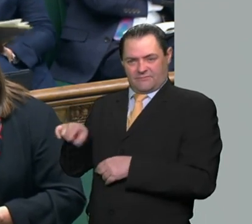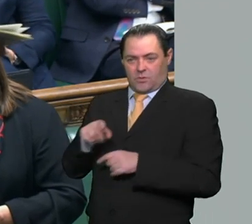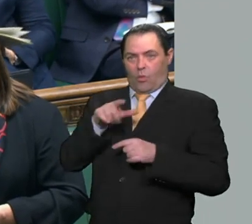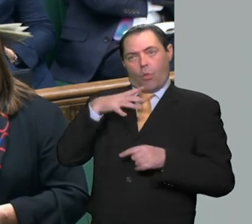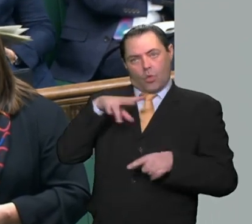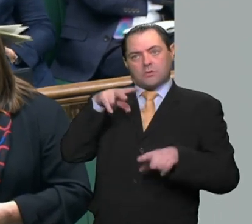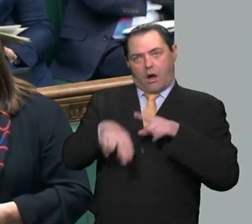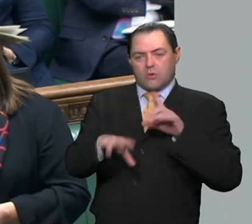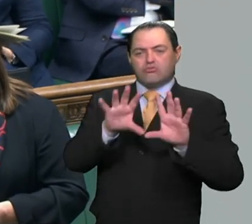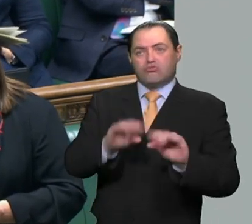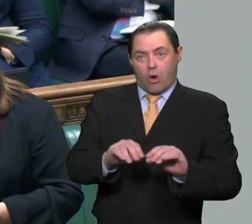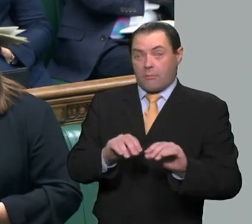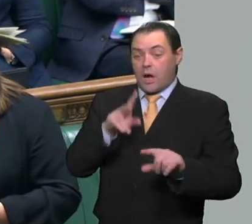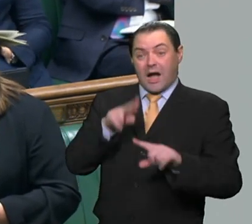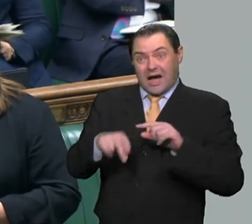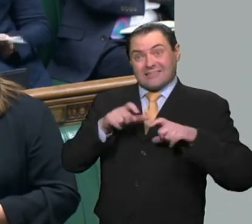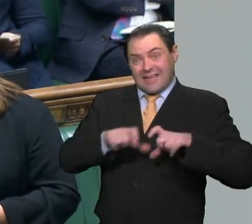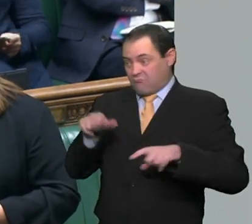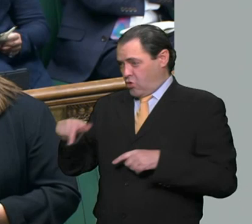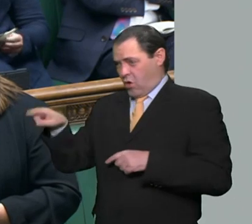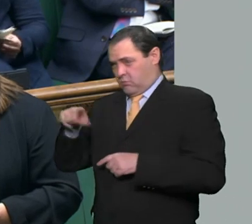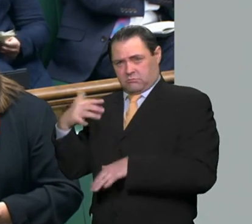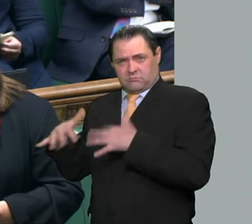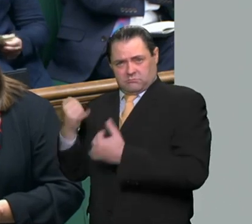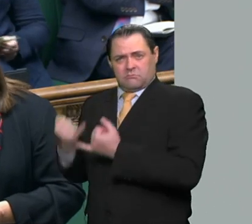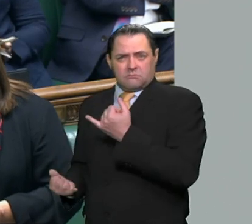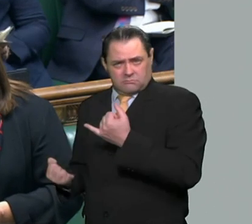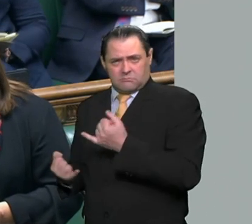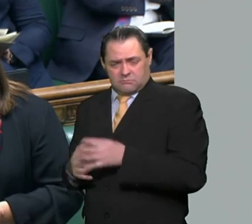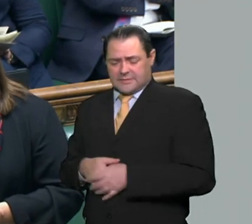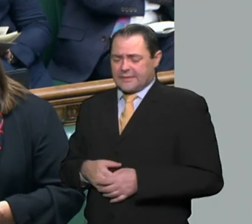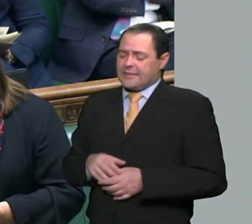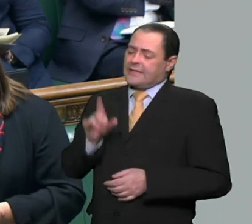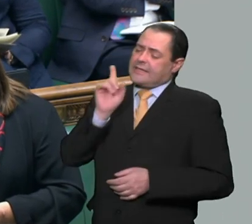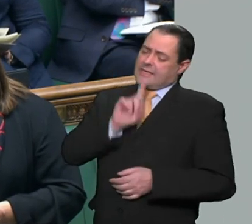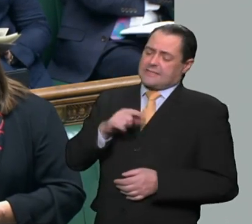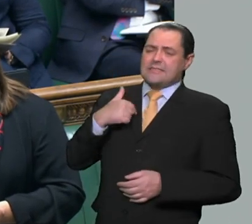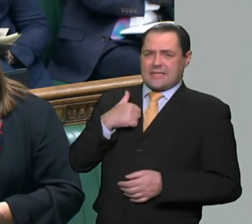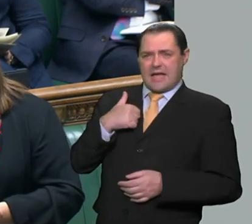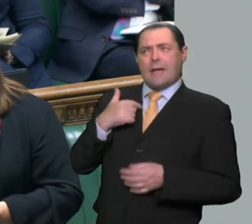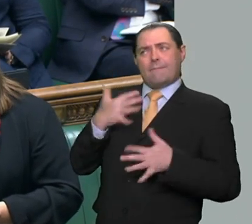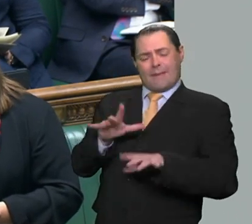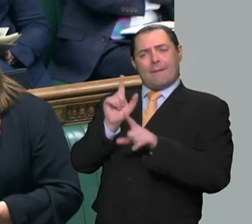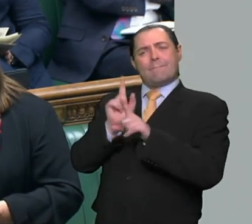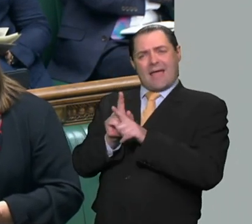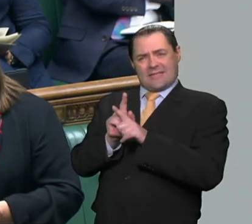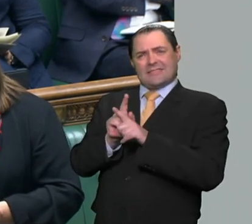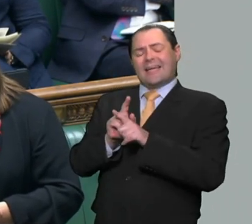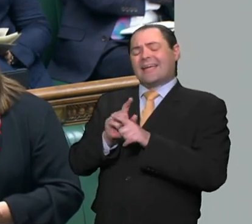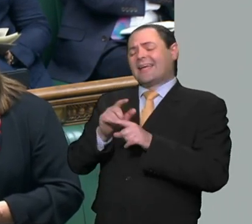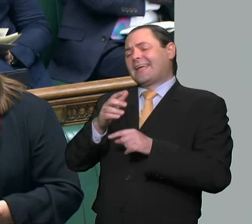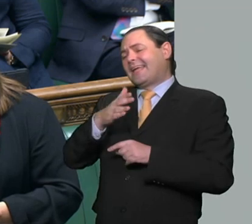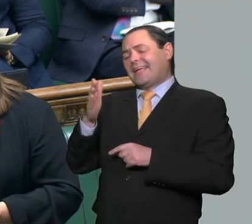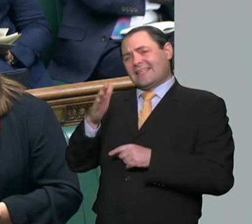see even more families pushed into hardship and crisis. Mr. Speaker, yesterday I met with the East Renfrewshire Citizens Advice